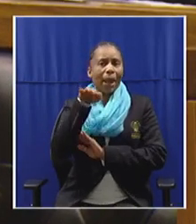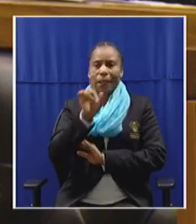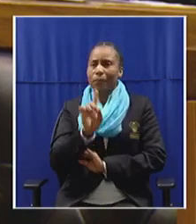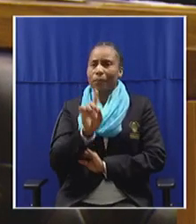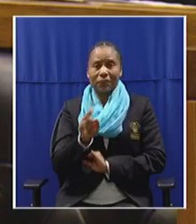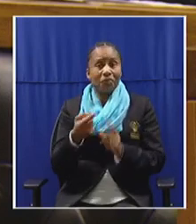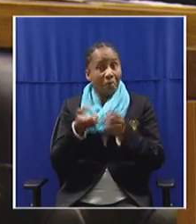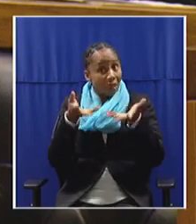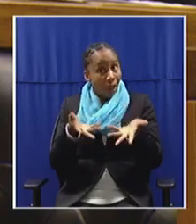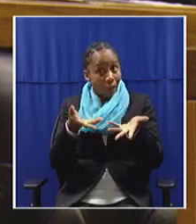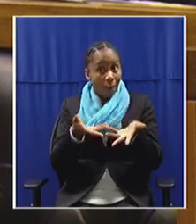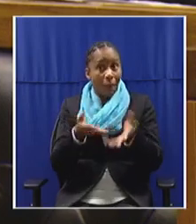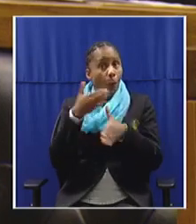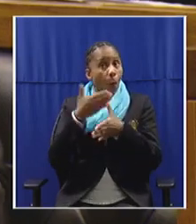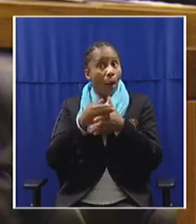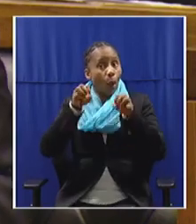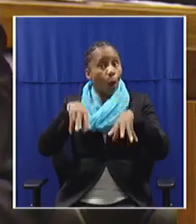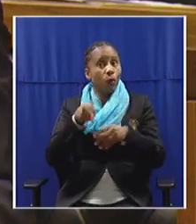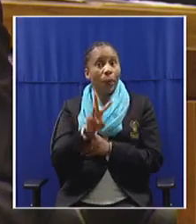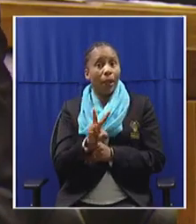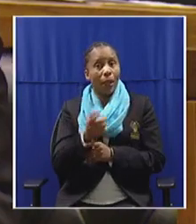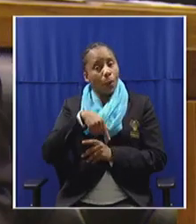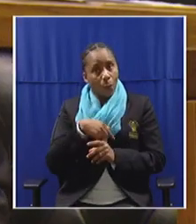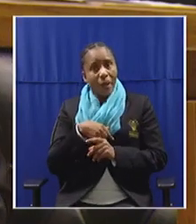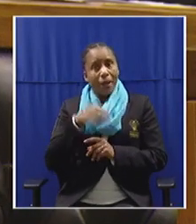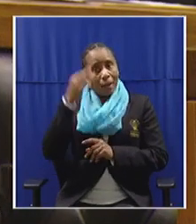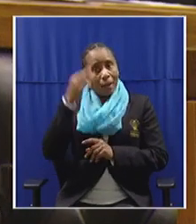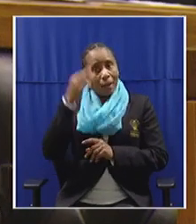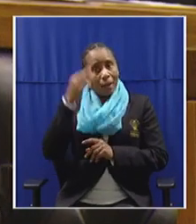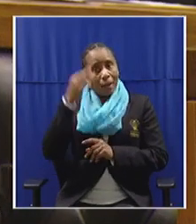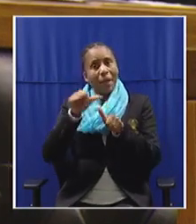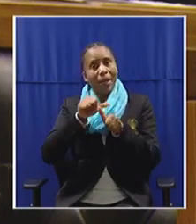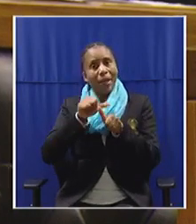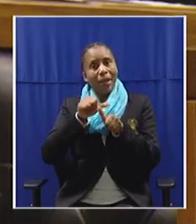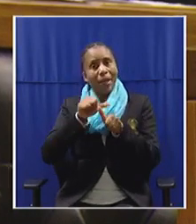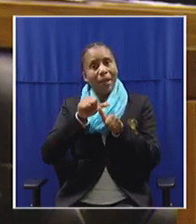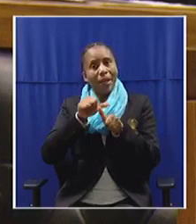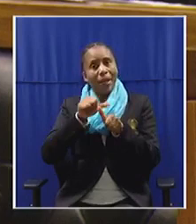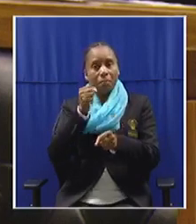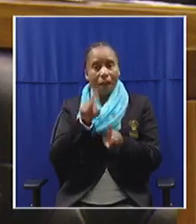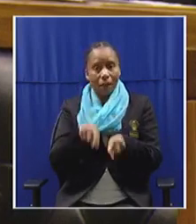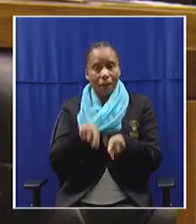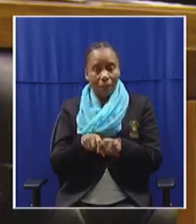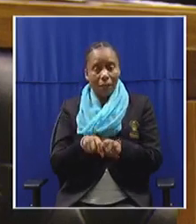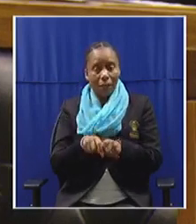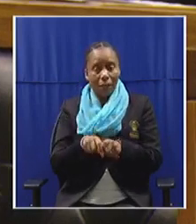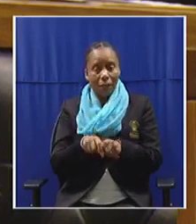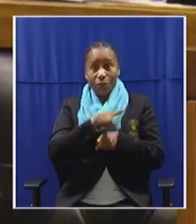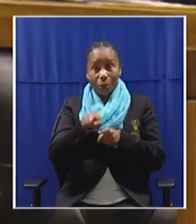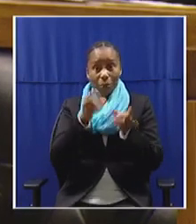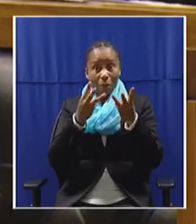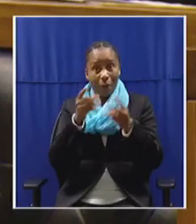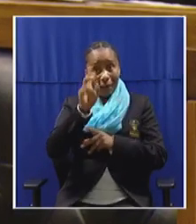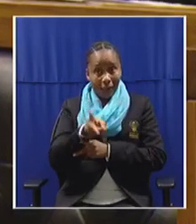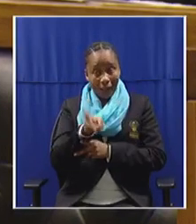jobs. So as government, we must find better ways to retrain those people, channel them into other